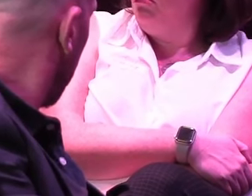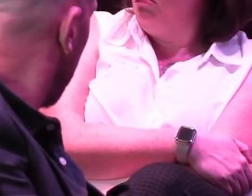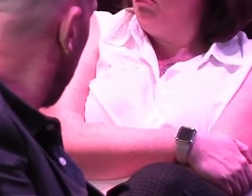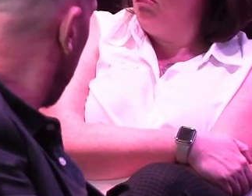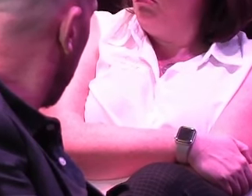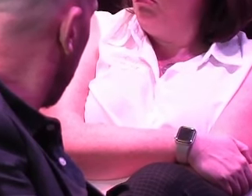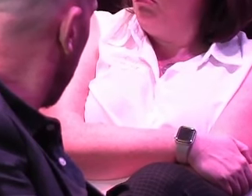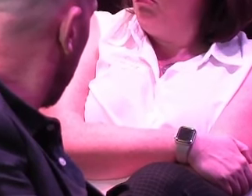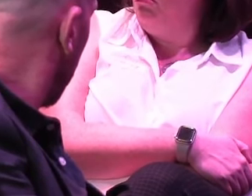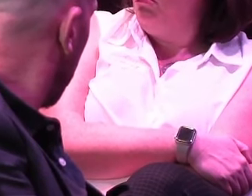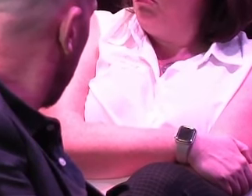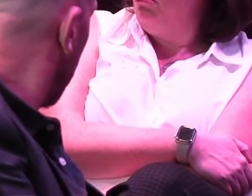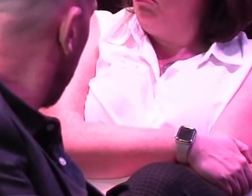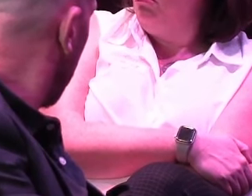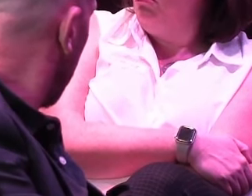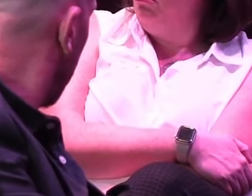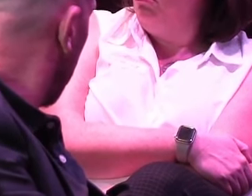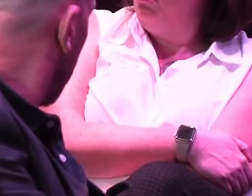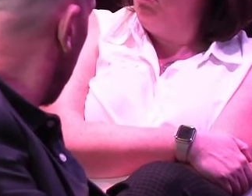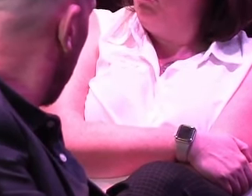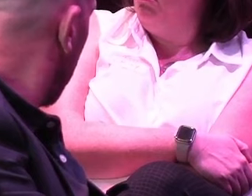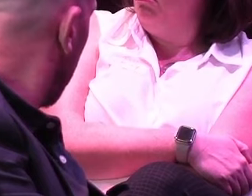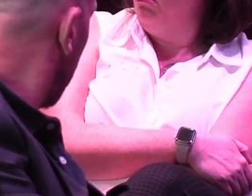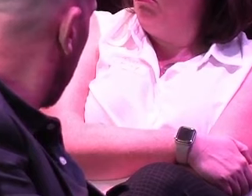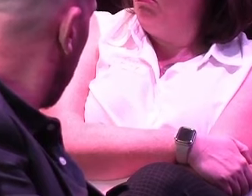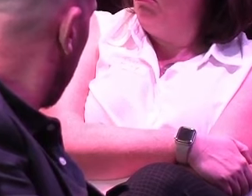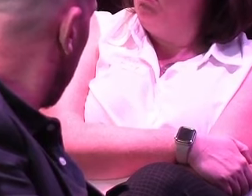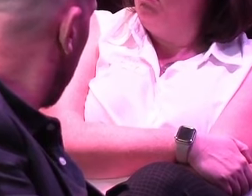getting out about how to encourage people to get healing,